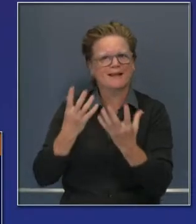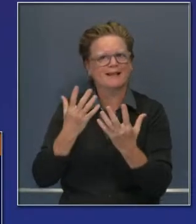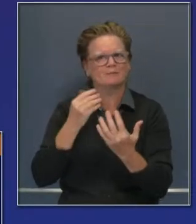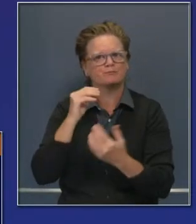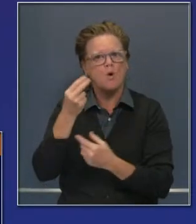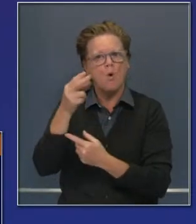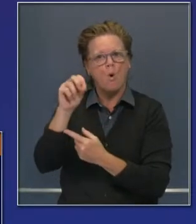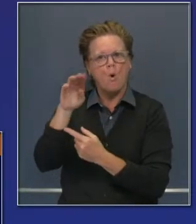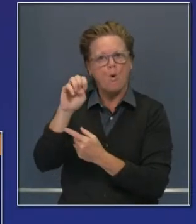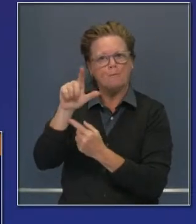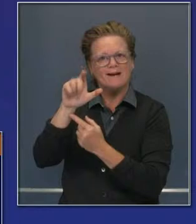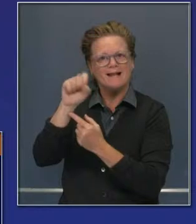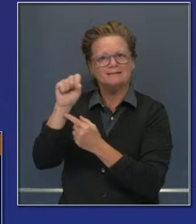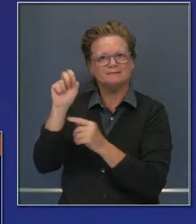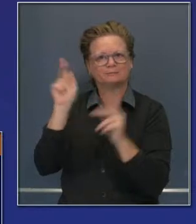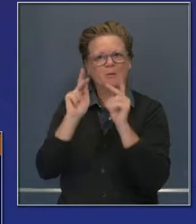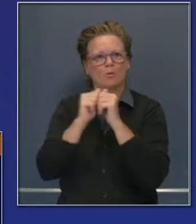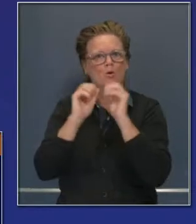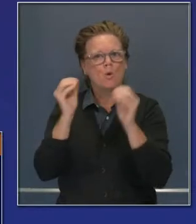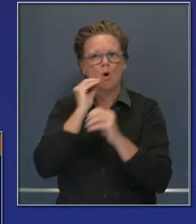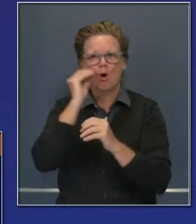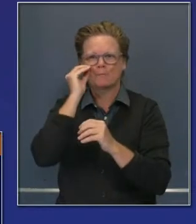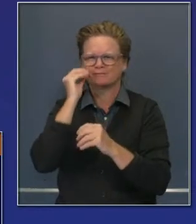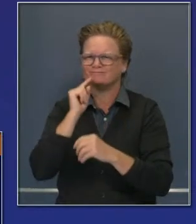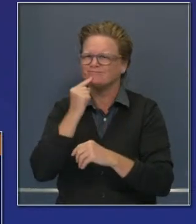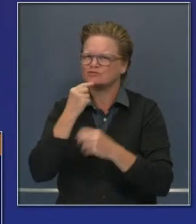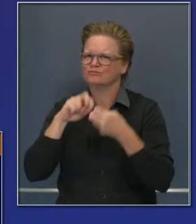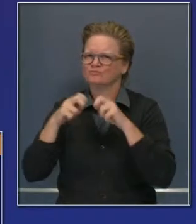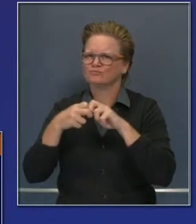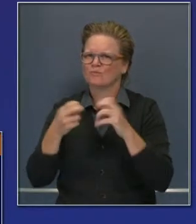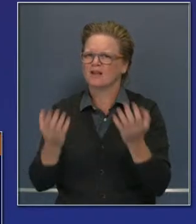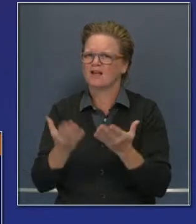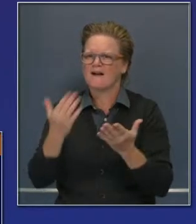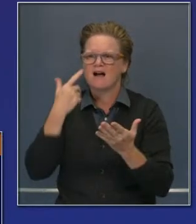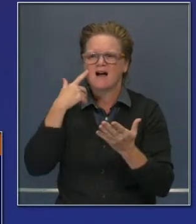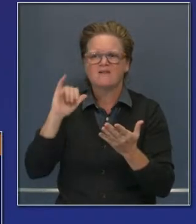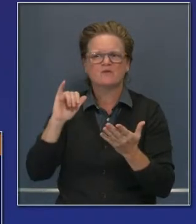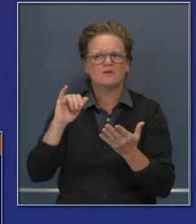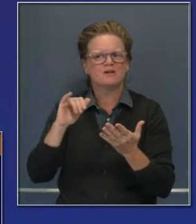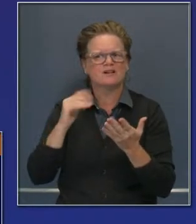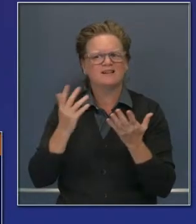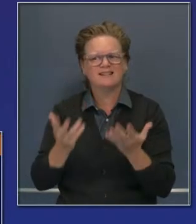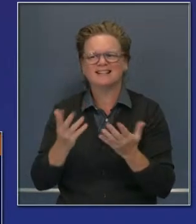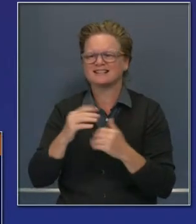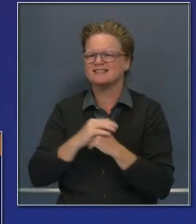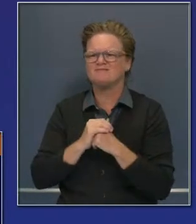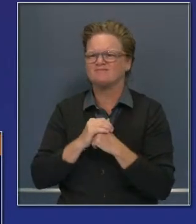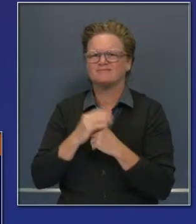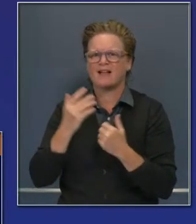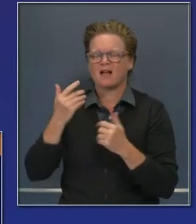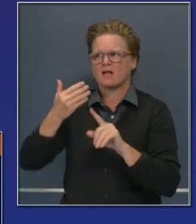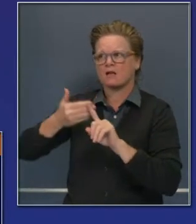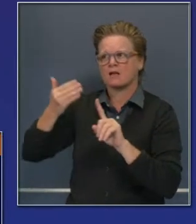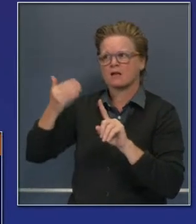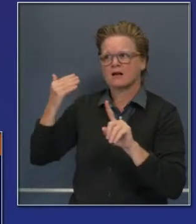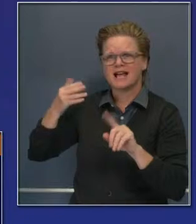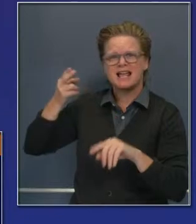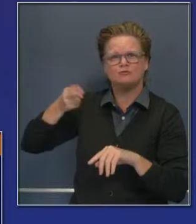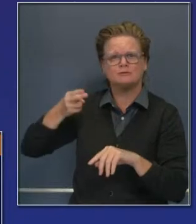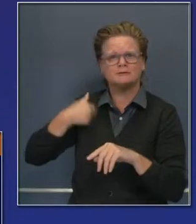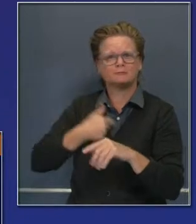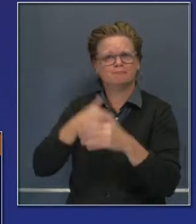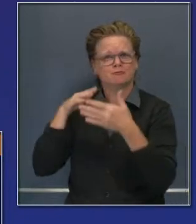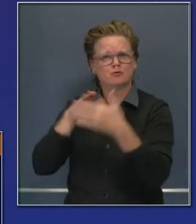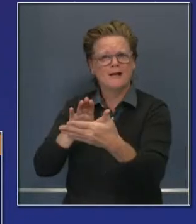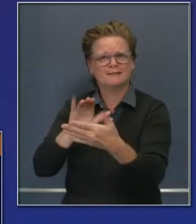I stipulate that we have a moral and ethical obligation to address this issue head on. We need to